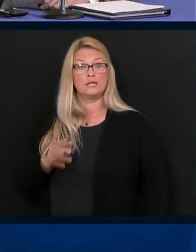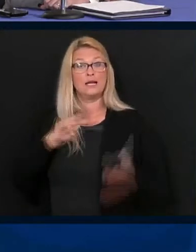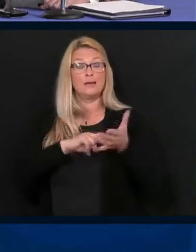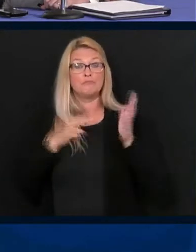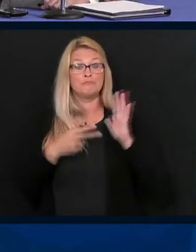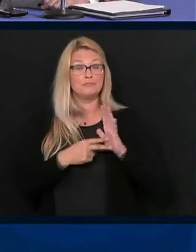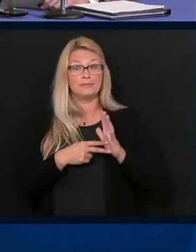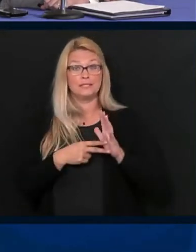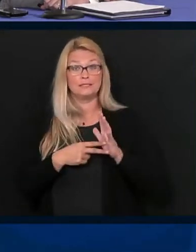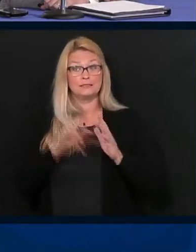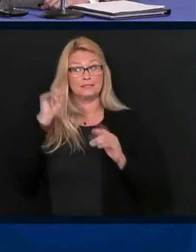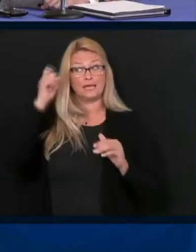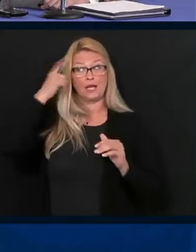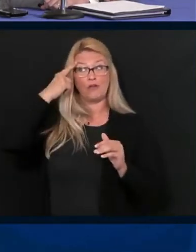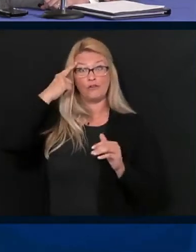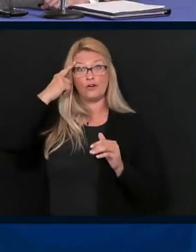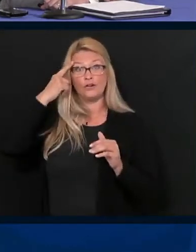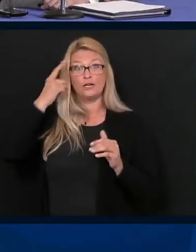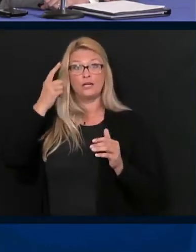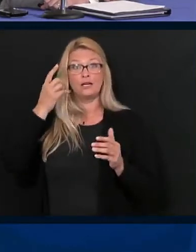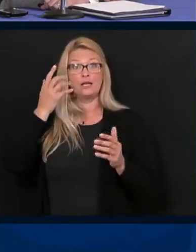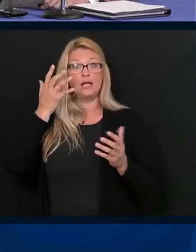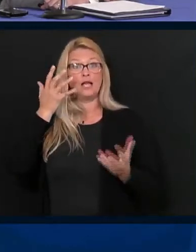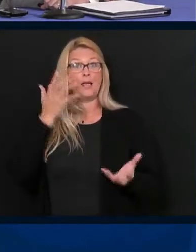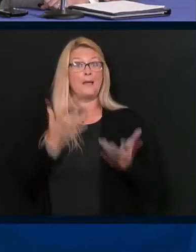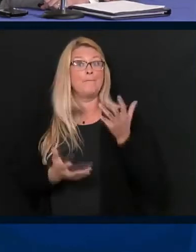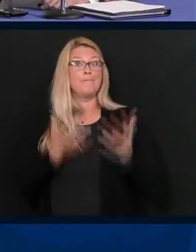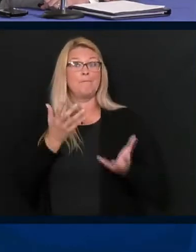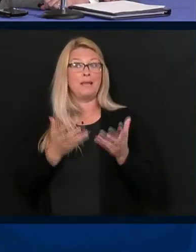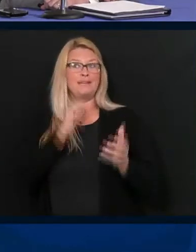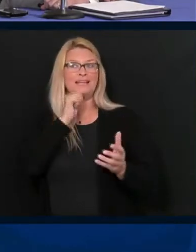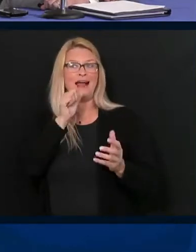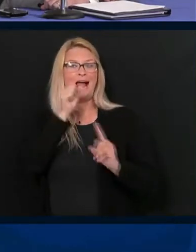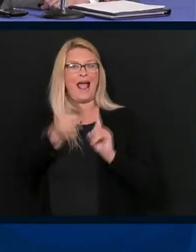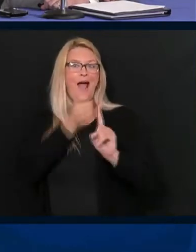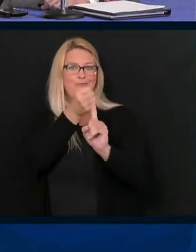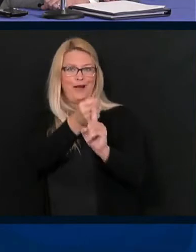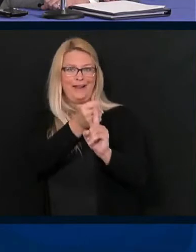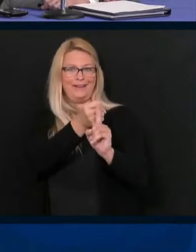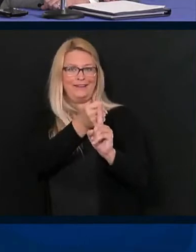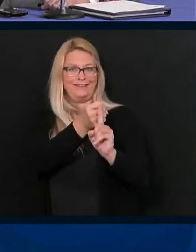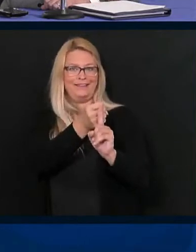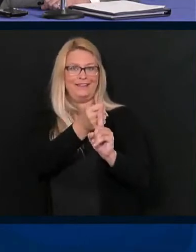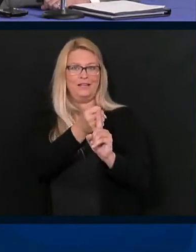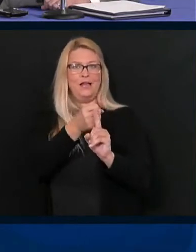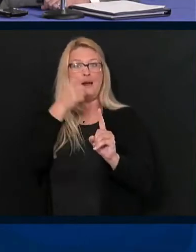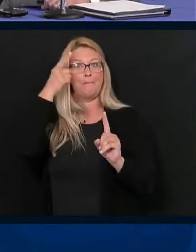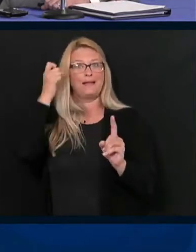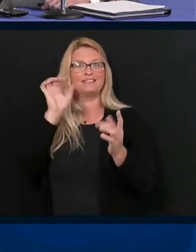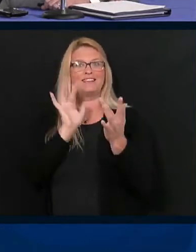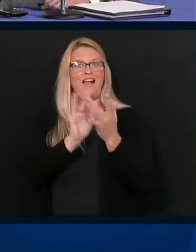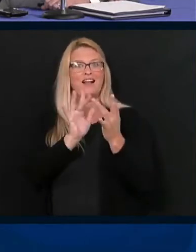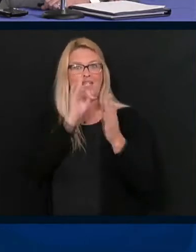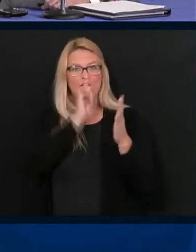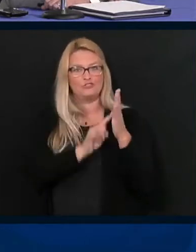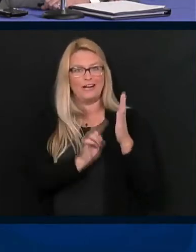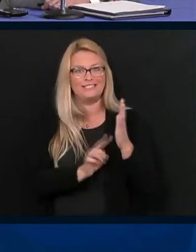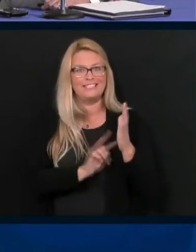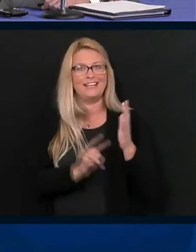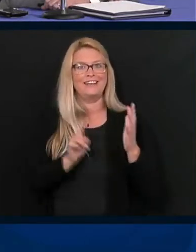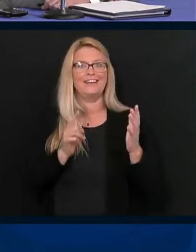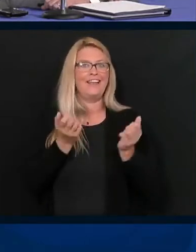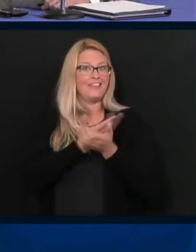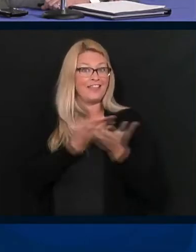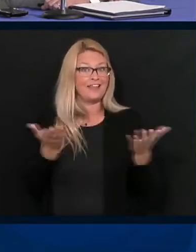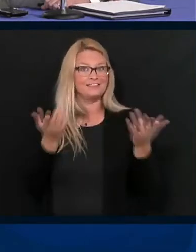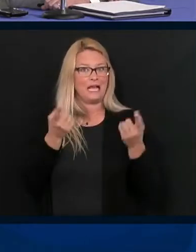governor discussed earlier, it may not meet the definition of an outbreak. And because of tracing and investigations that are ongoing, it could